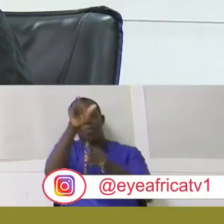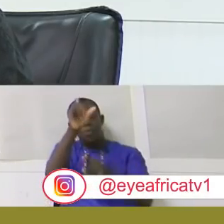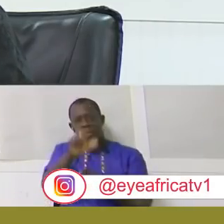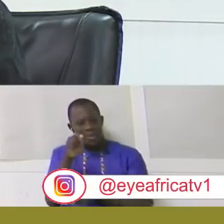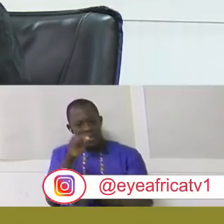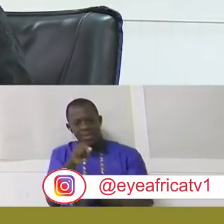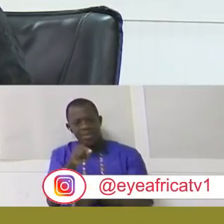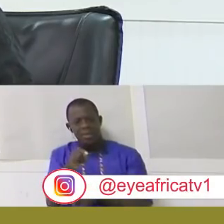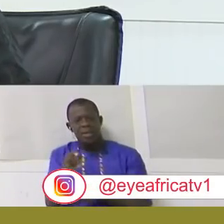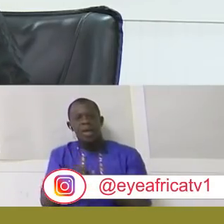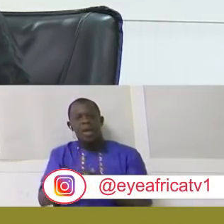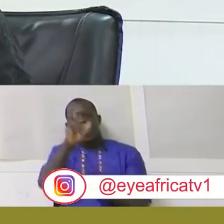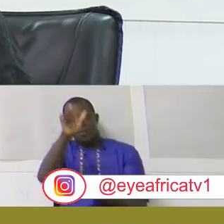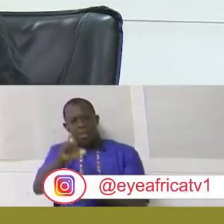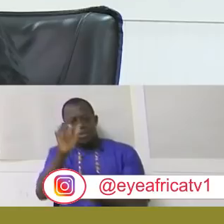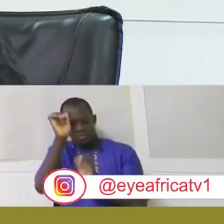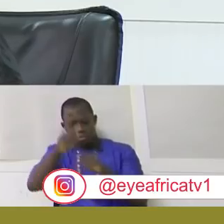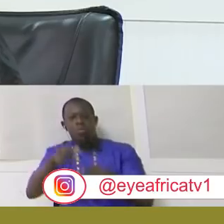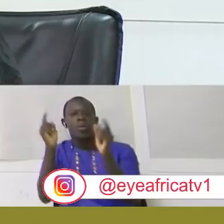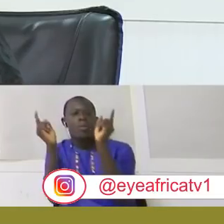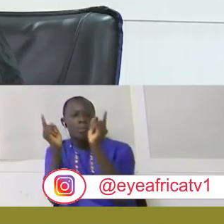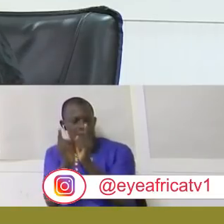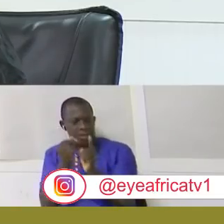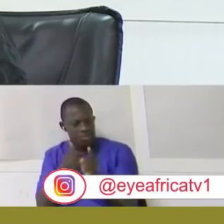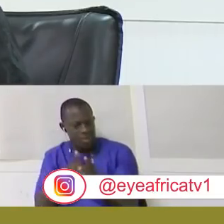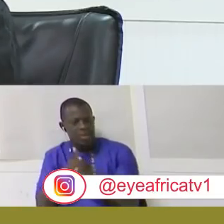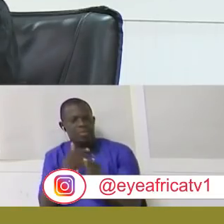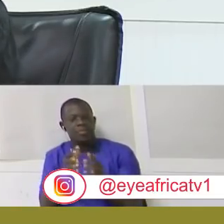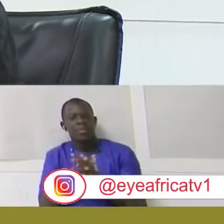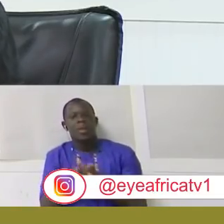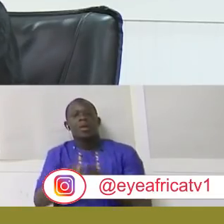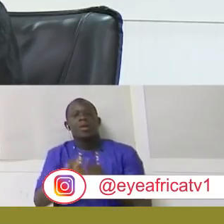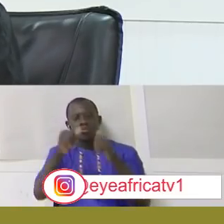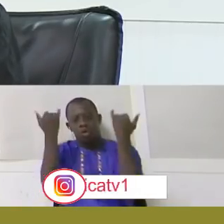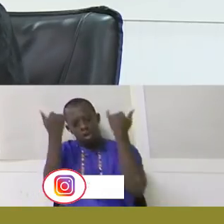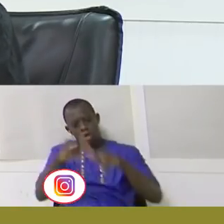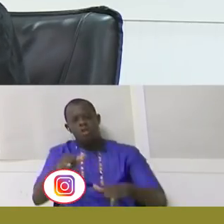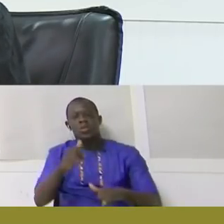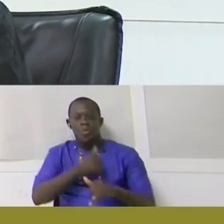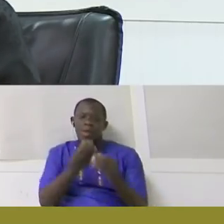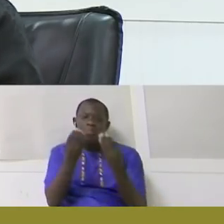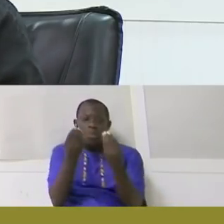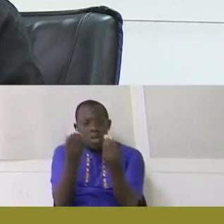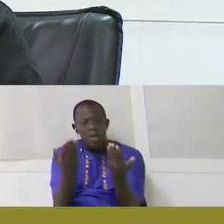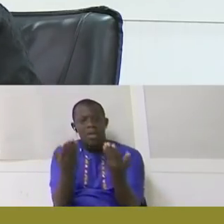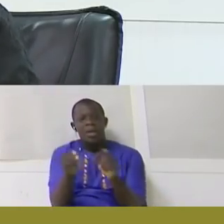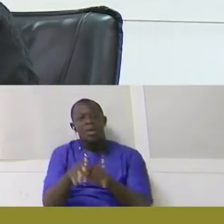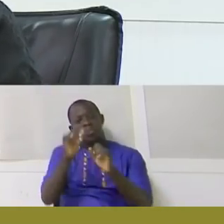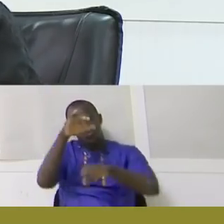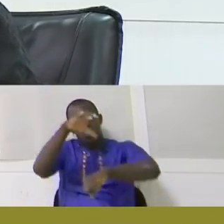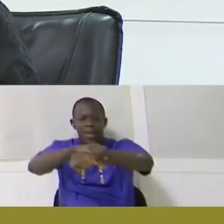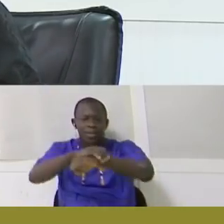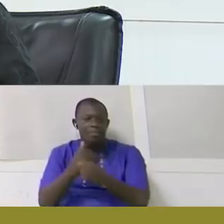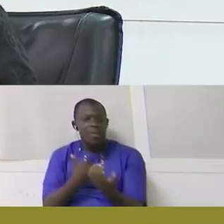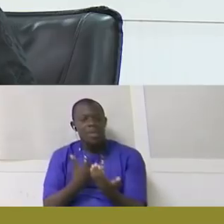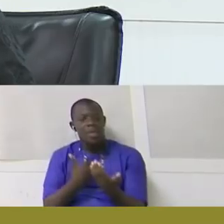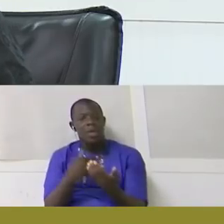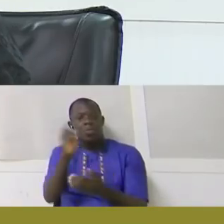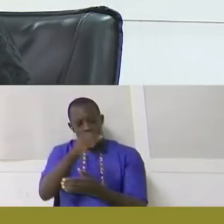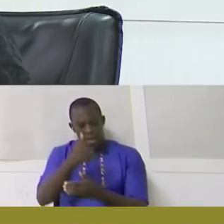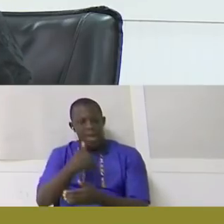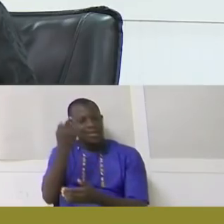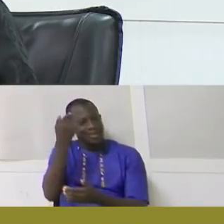pull with this individual, someone can come in there and find us there. I will lose the money, and